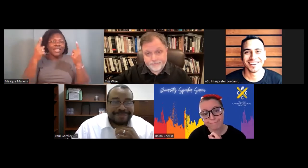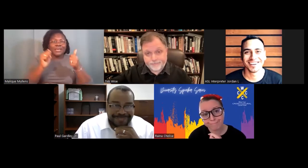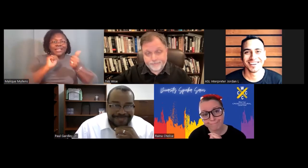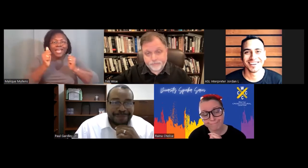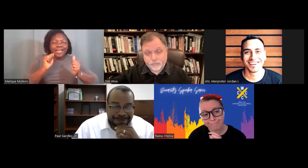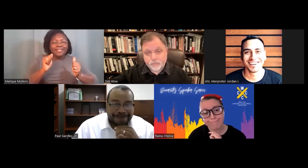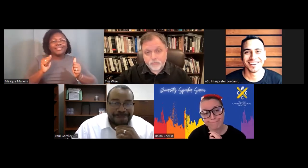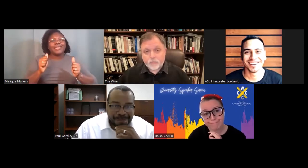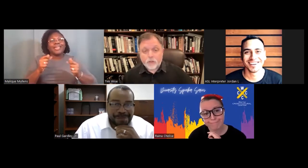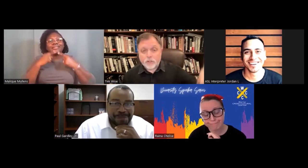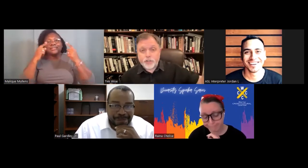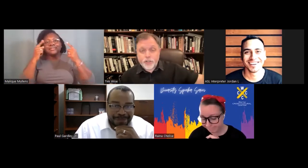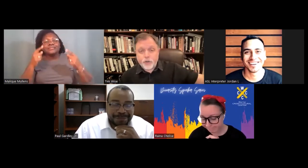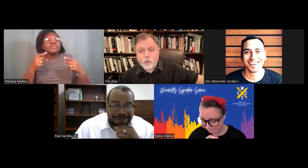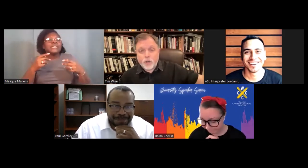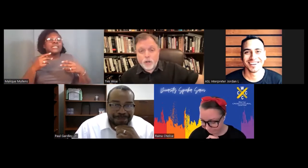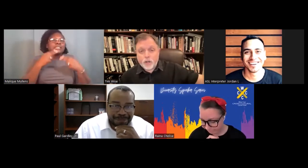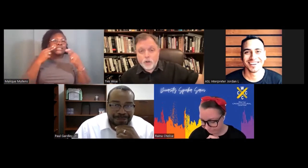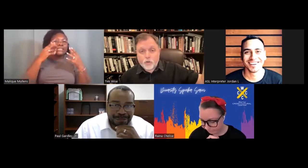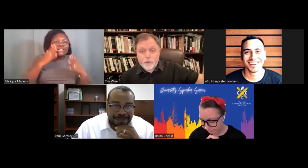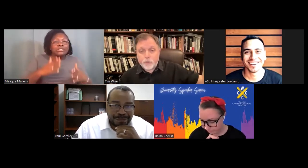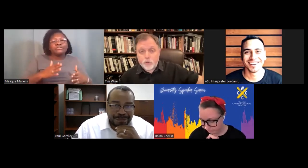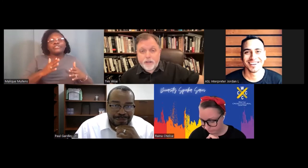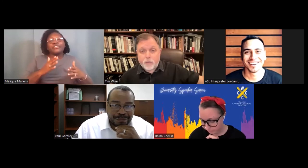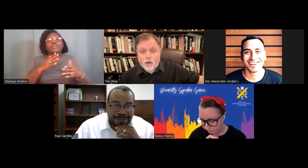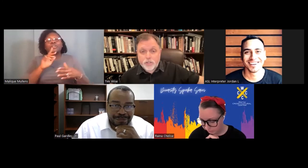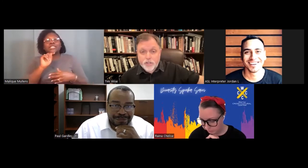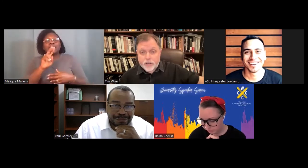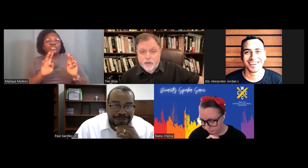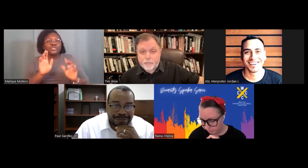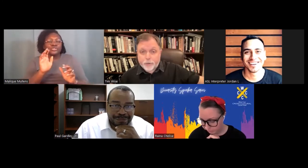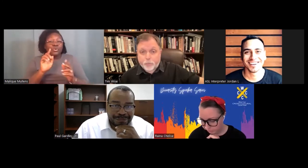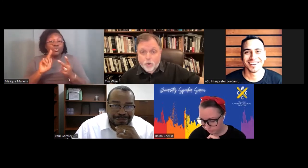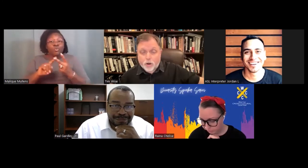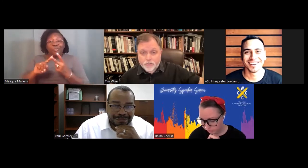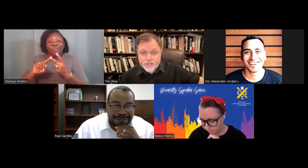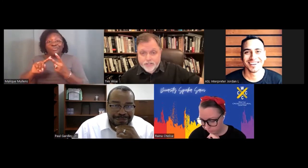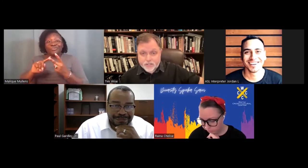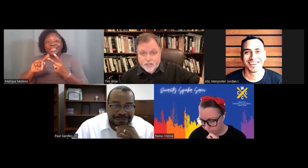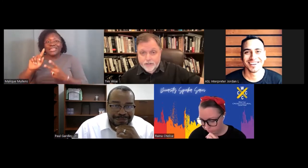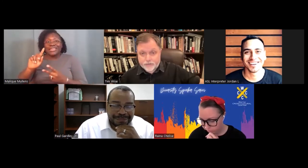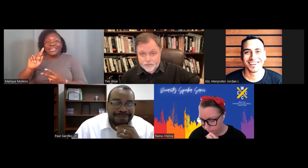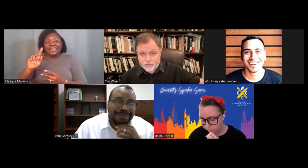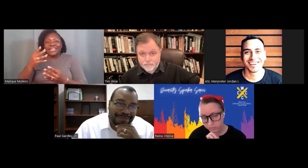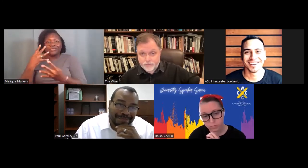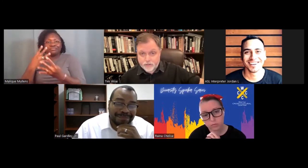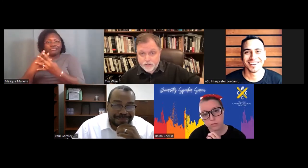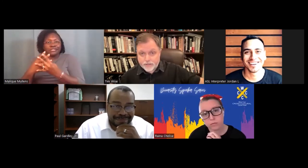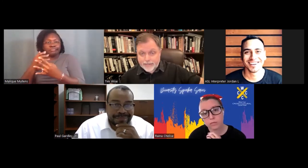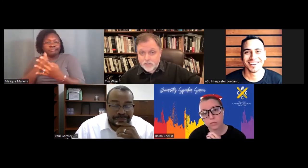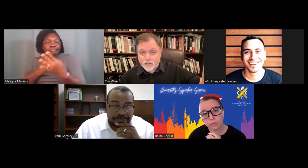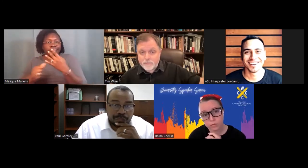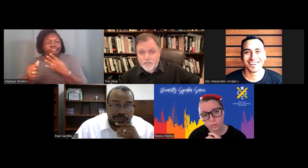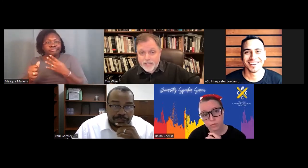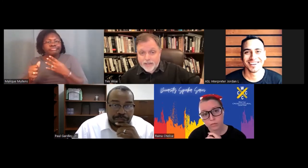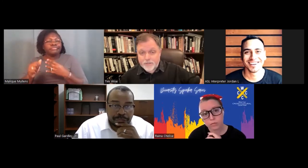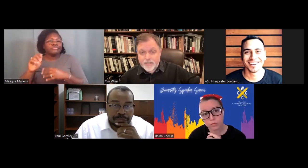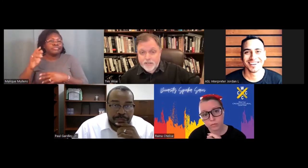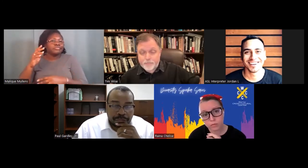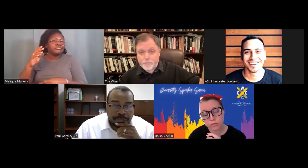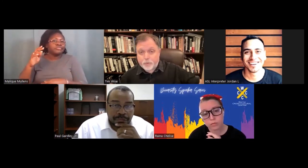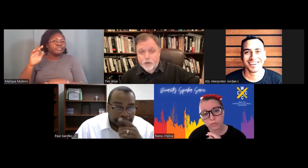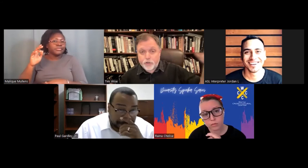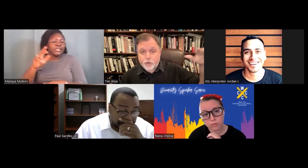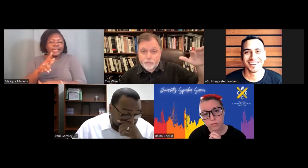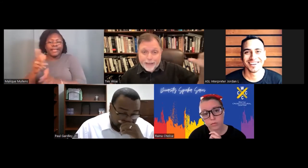entertainers. Two, criminals being walked to jail in a perp walk on the 6 o'clock news. That's all I'm seeing. I'm